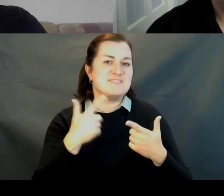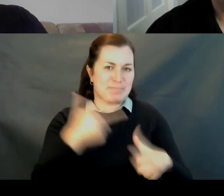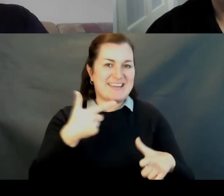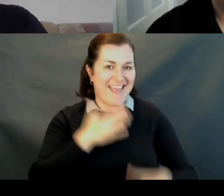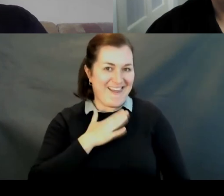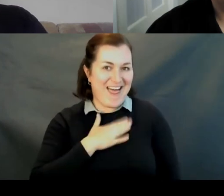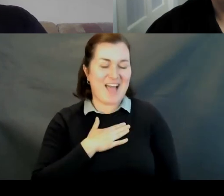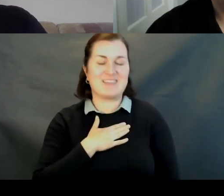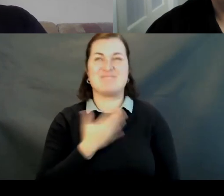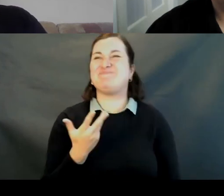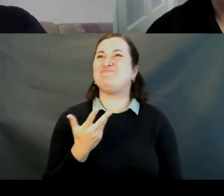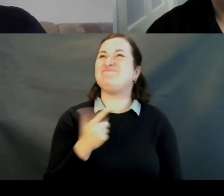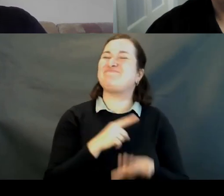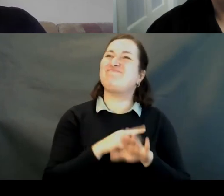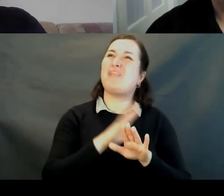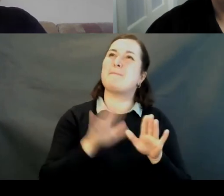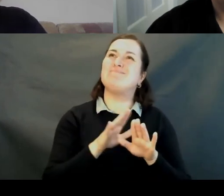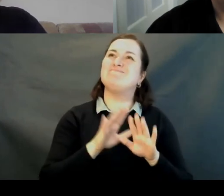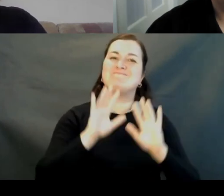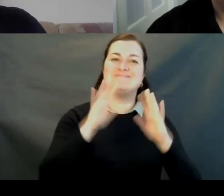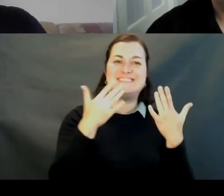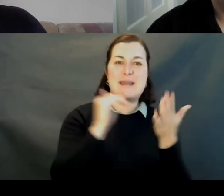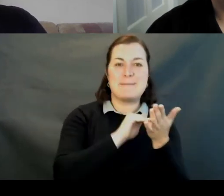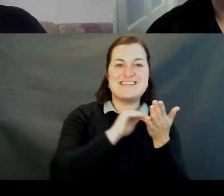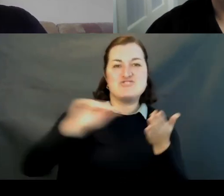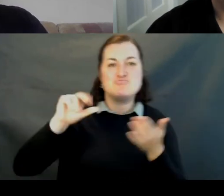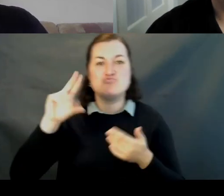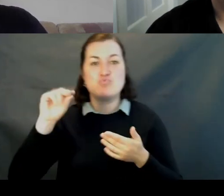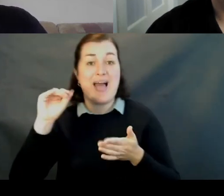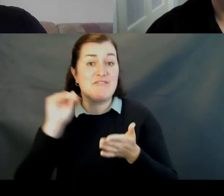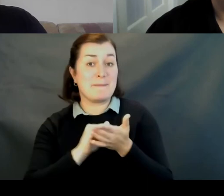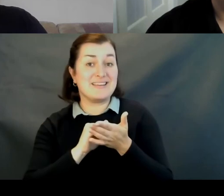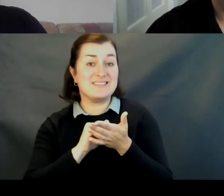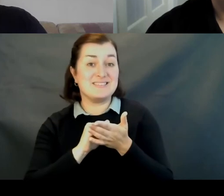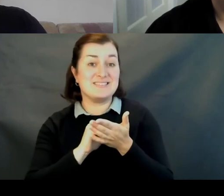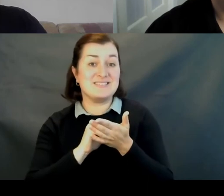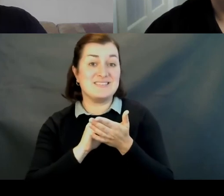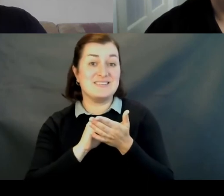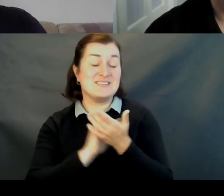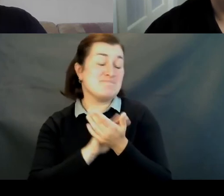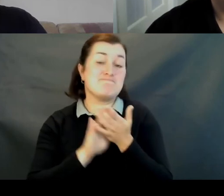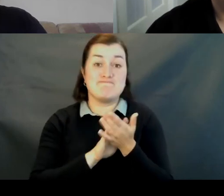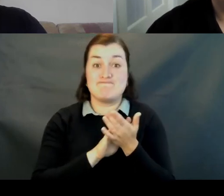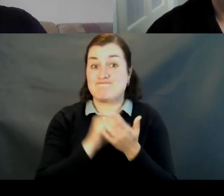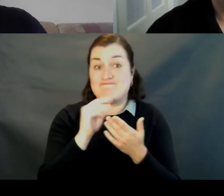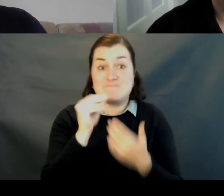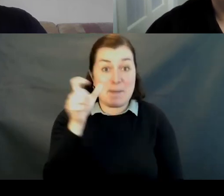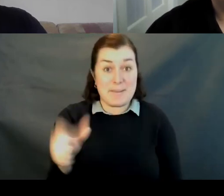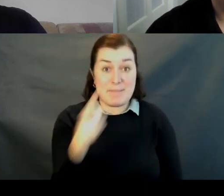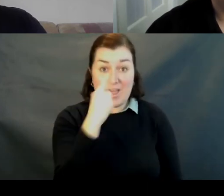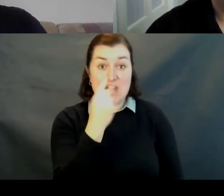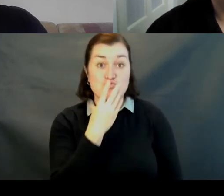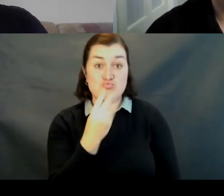minutes. Some people will be able to read that on their screen reader in 3. So you offer people choice. It's always a question of offering